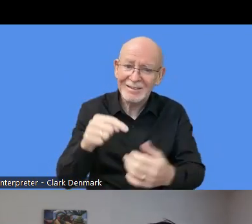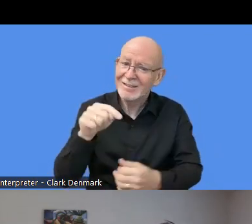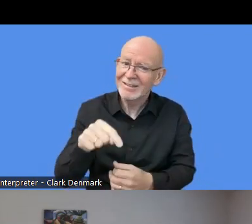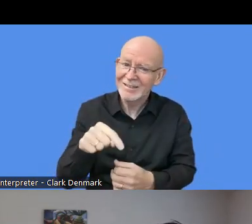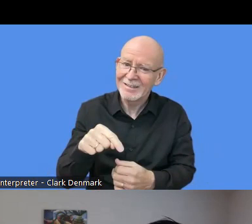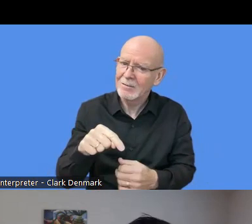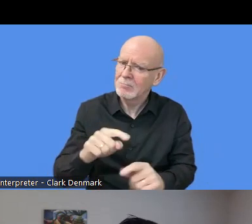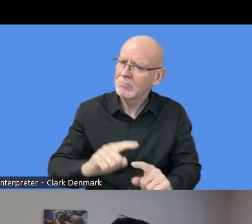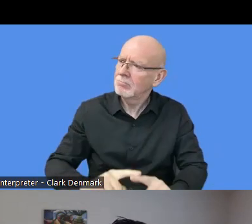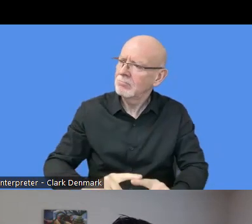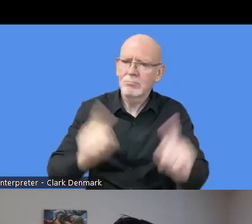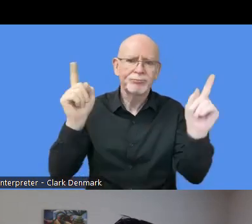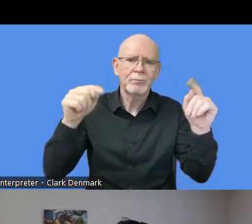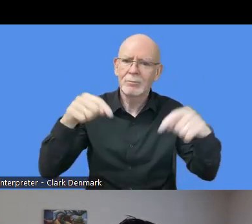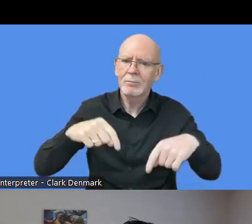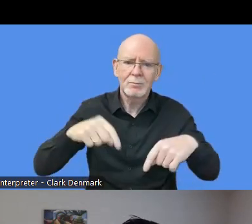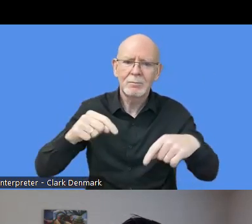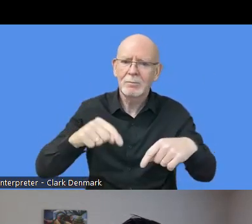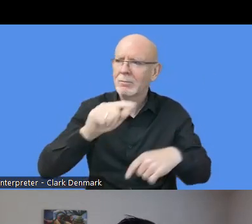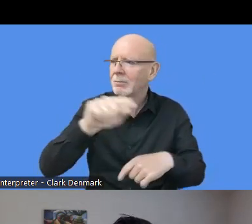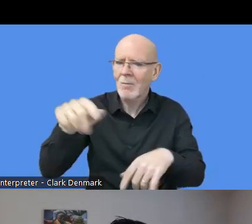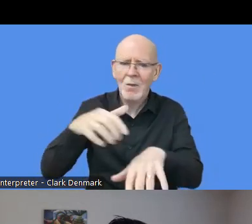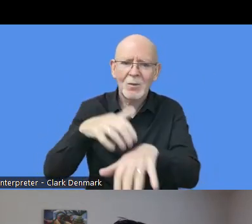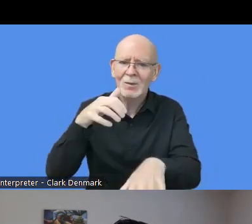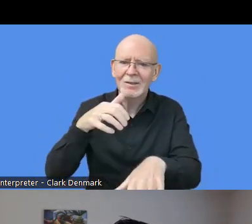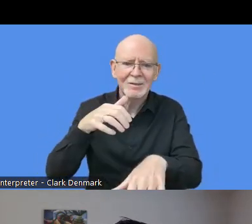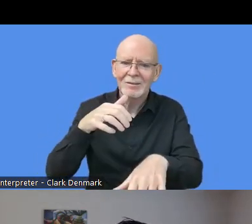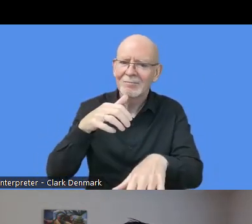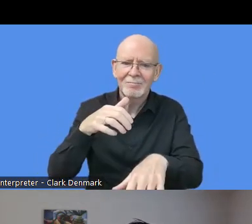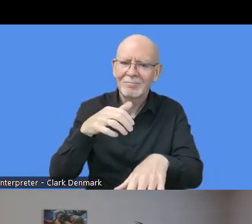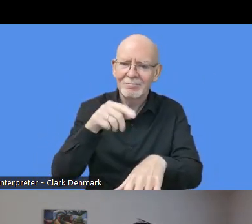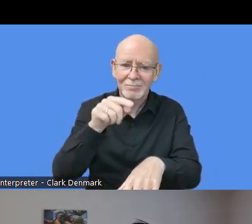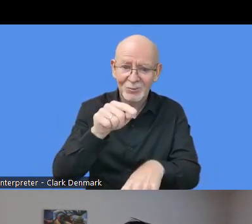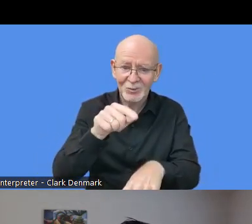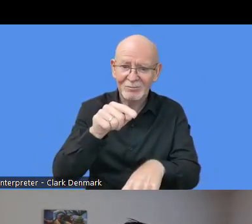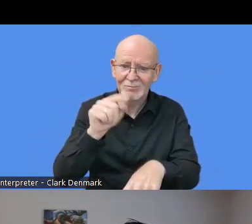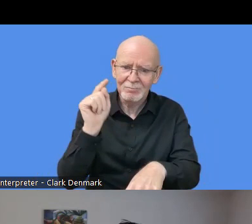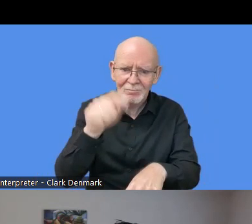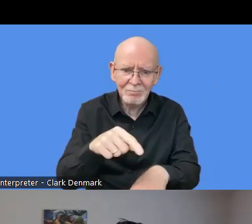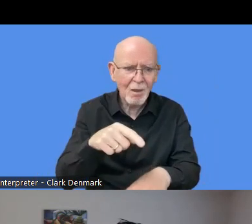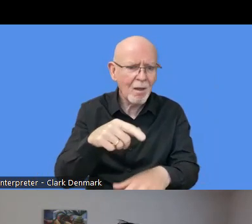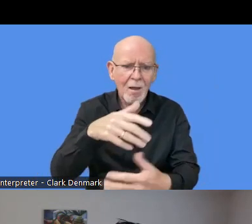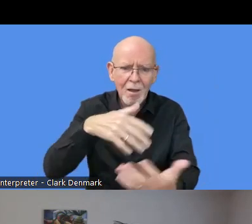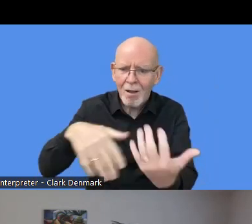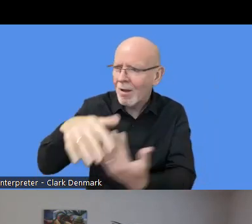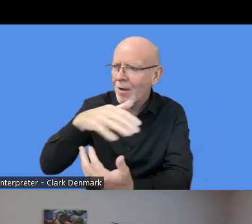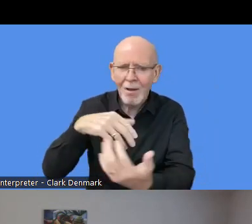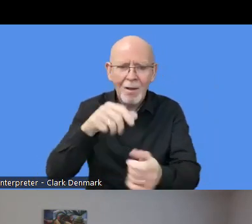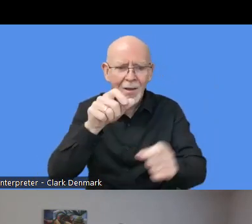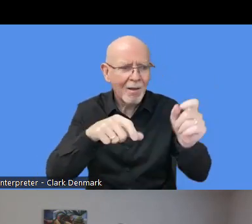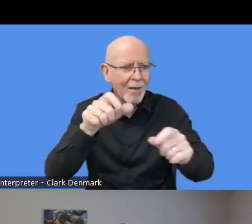mix of different practitioners from the disability communities across different sectors. So it really is a melting pot for